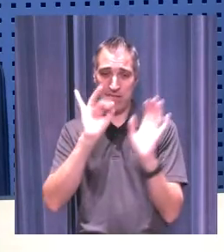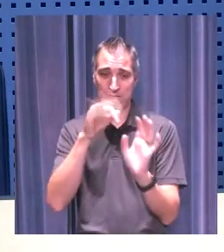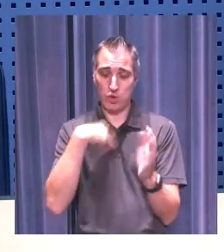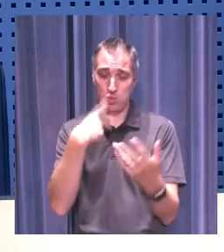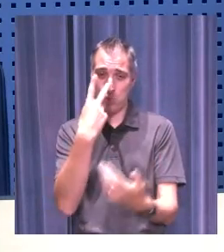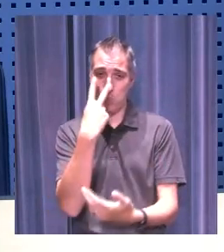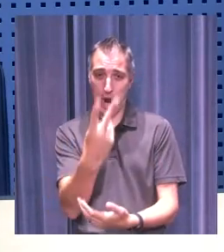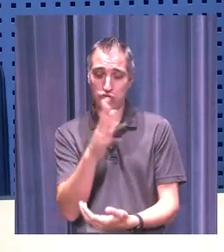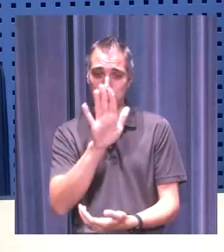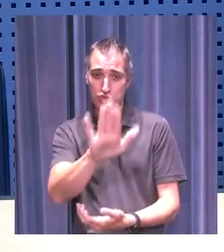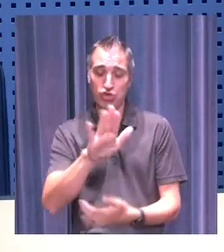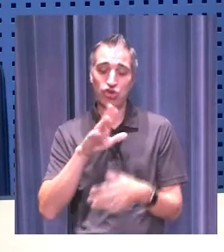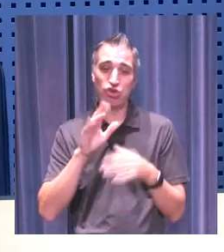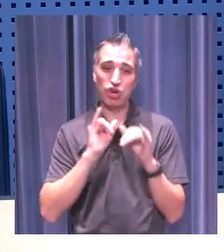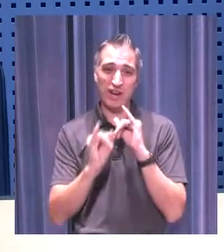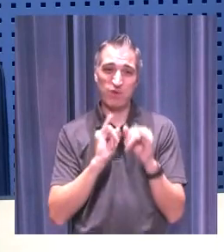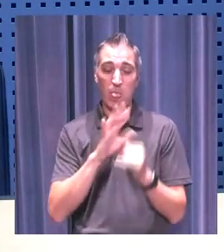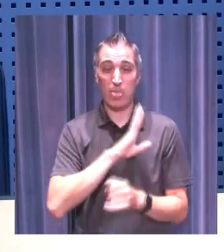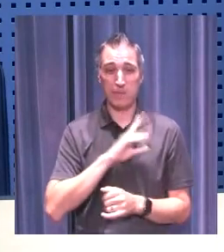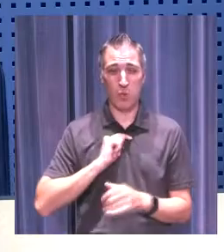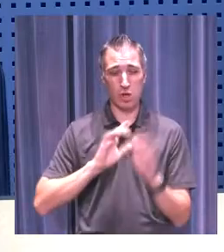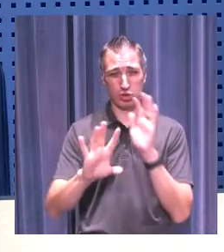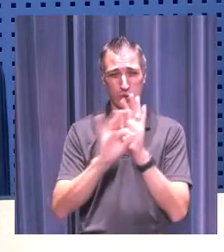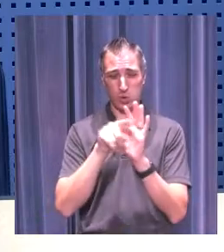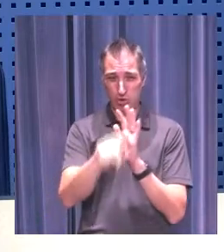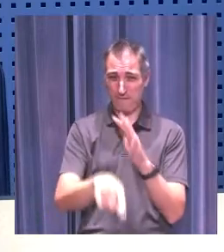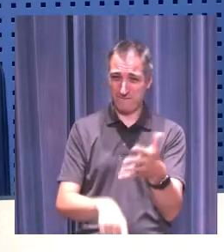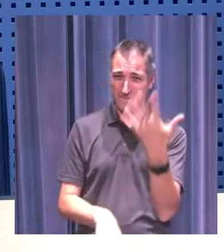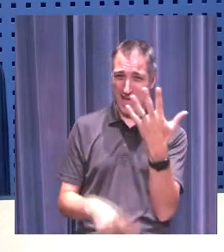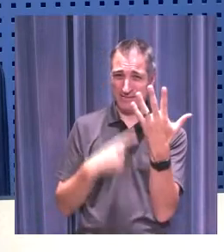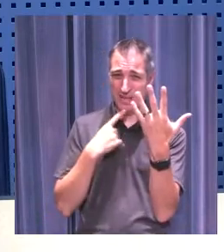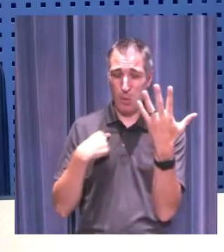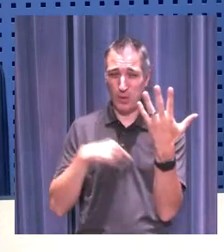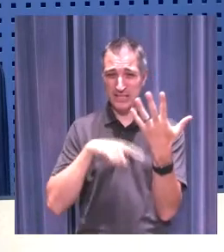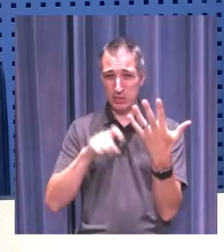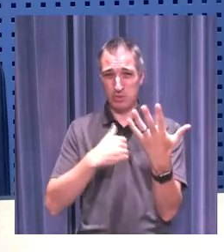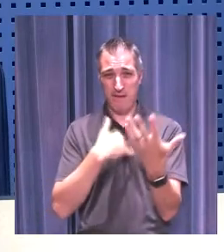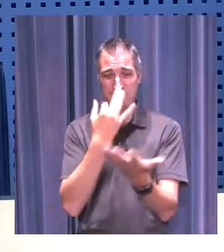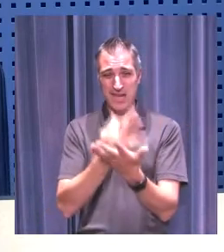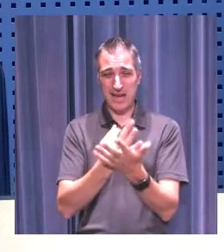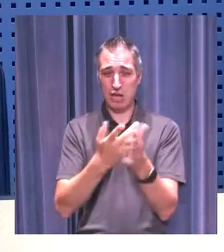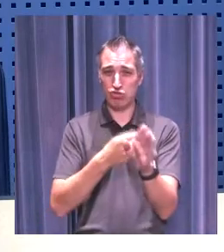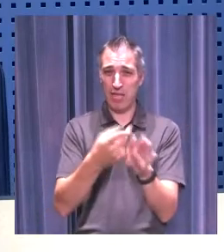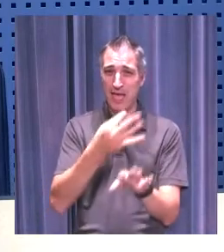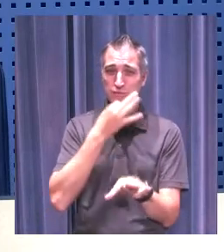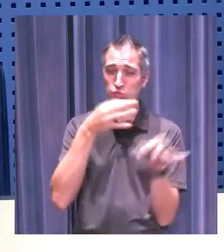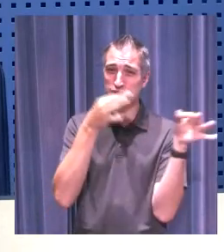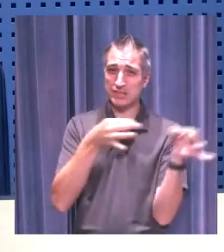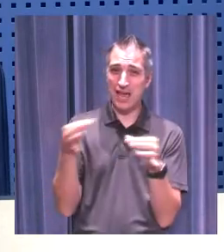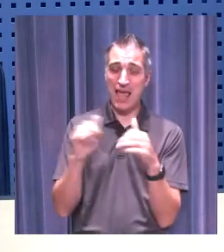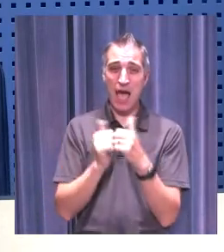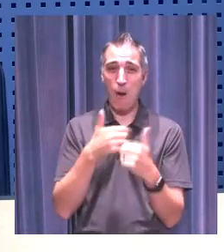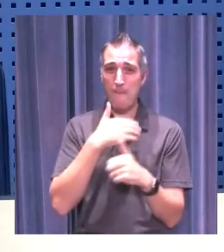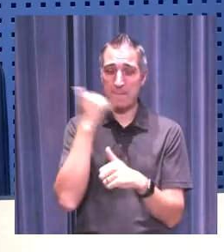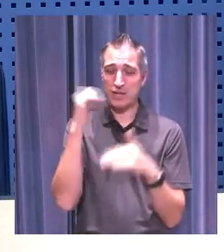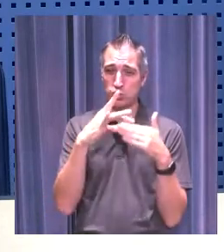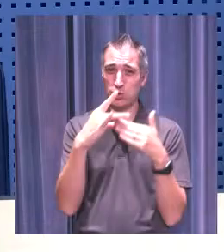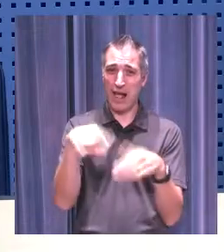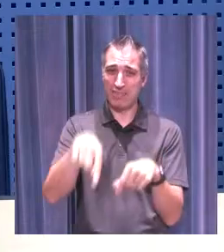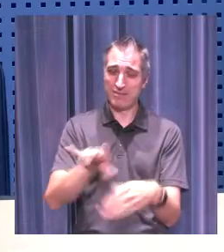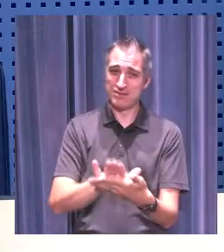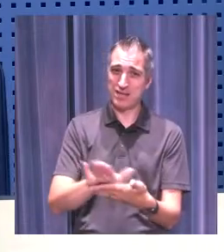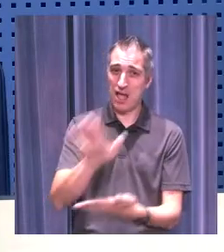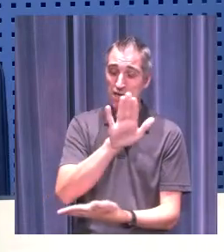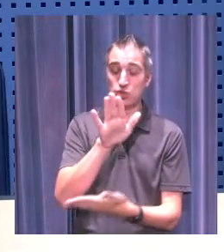interview, this board chose her. 5 of you said we need to have a financial expert decide how best to guide this